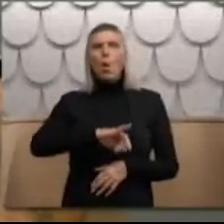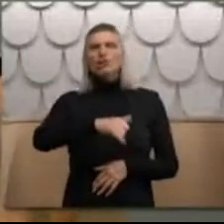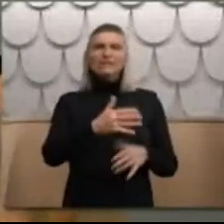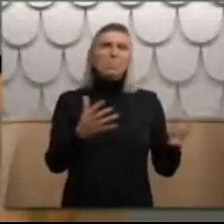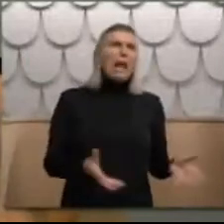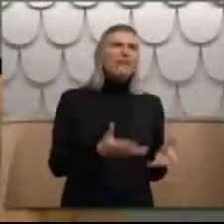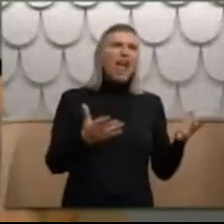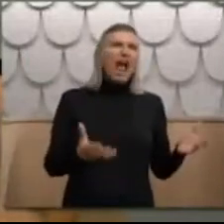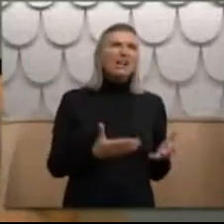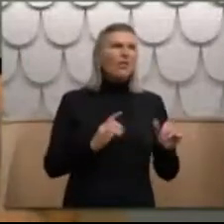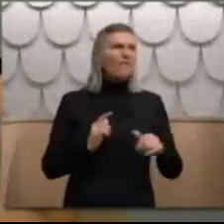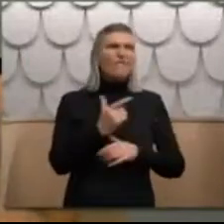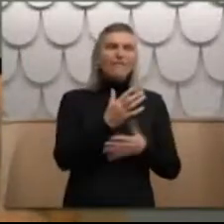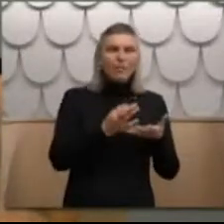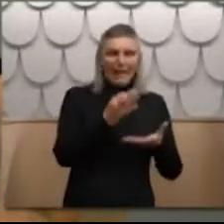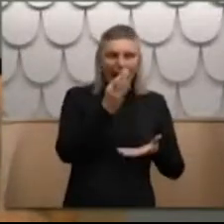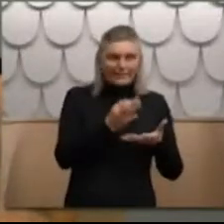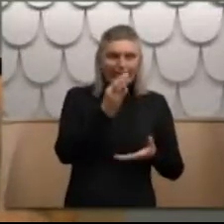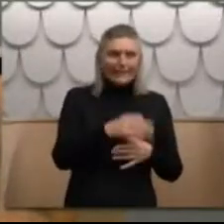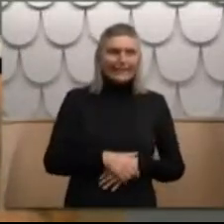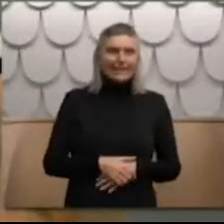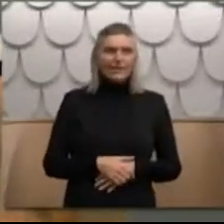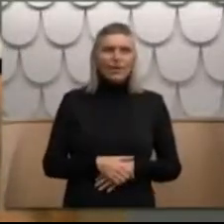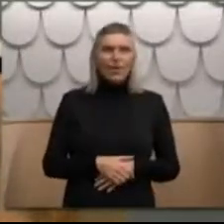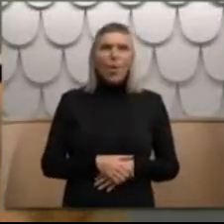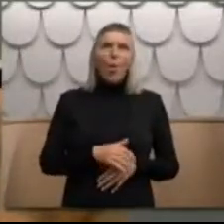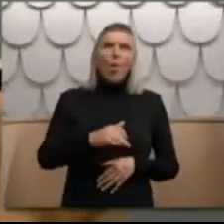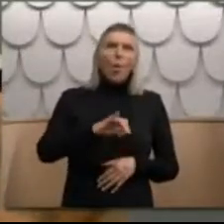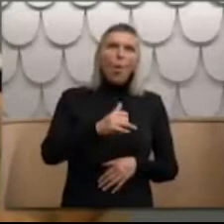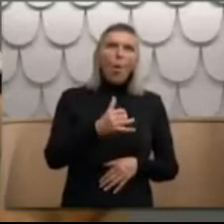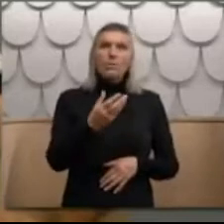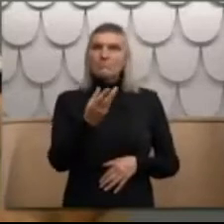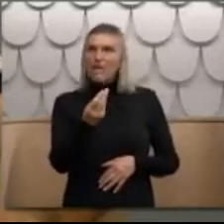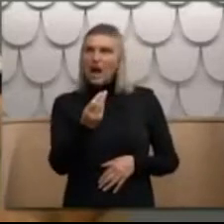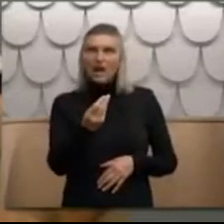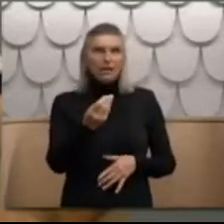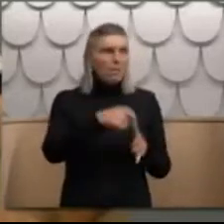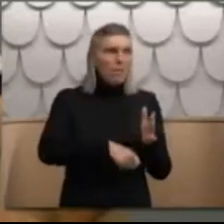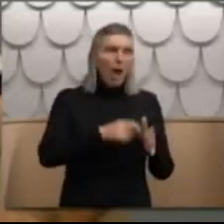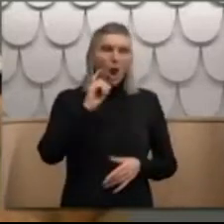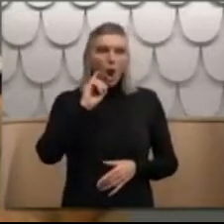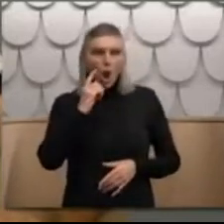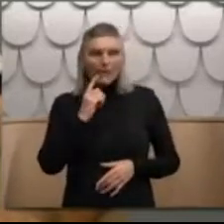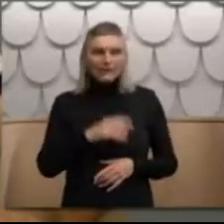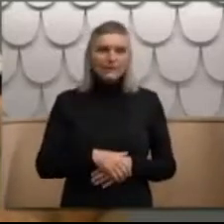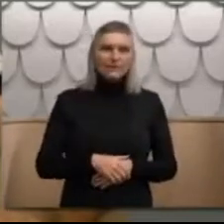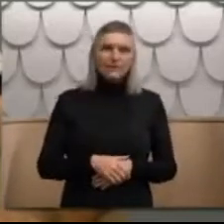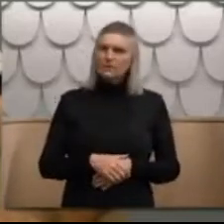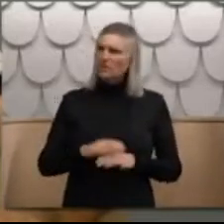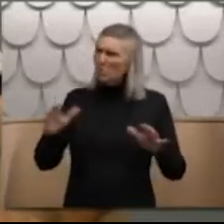and I had money to buy lollies, and we shared our lollies. Played Housey, did you say? Yeah, playing Housey.